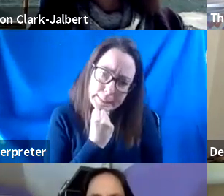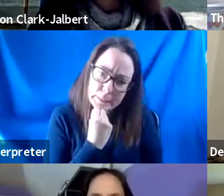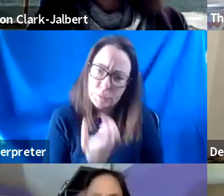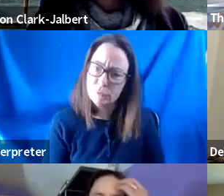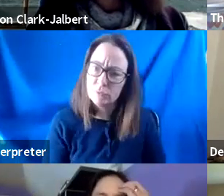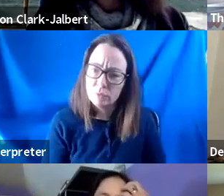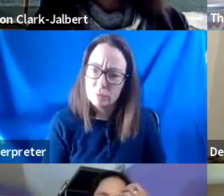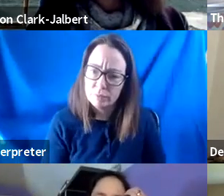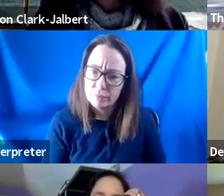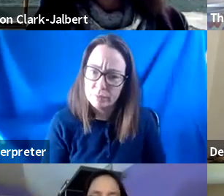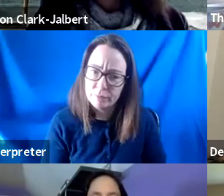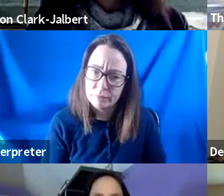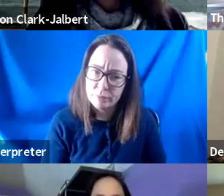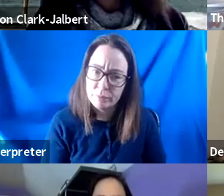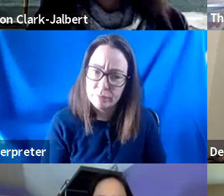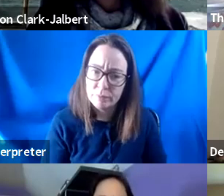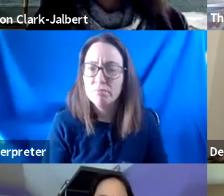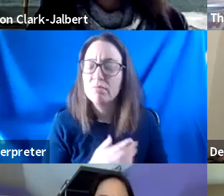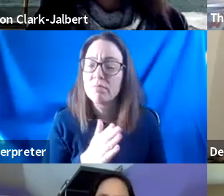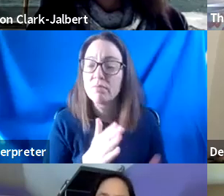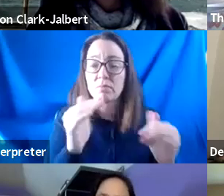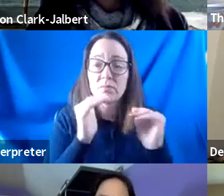Ocasio-Cortez said it very simply. She said it's to educate and heal.